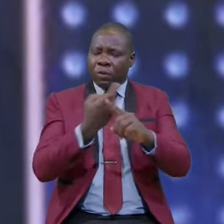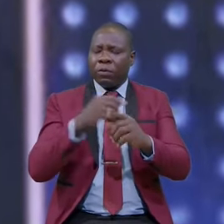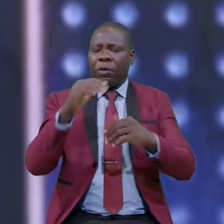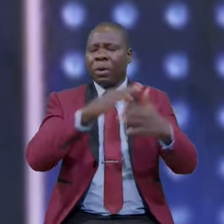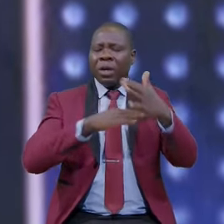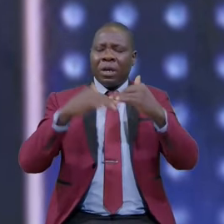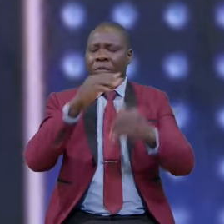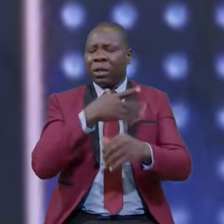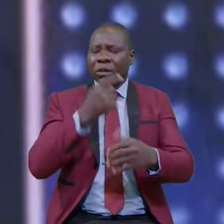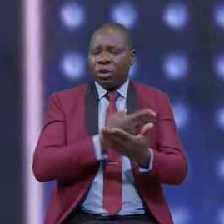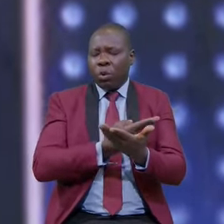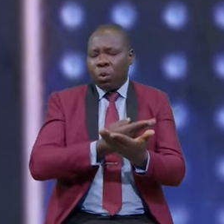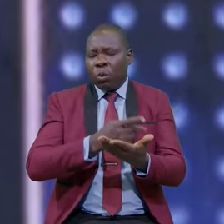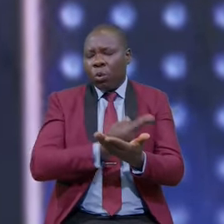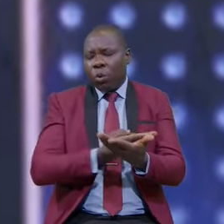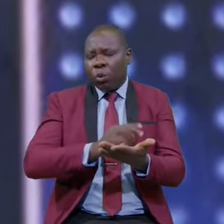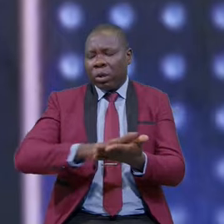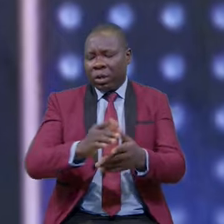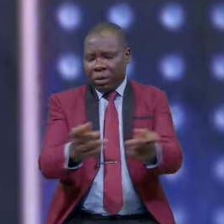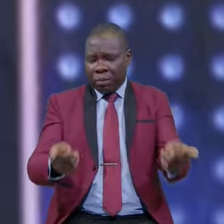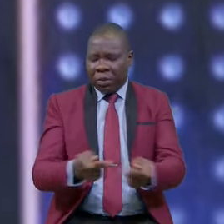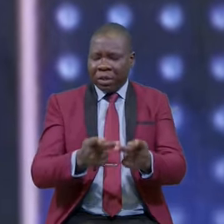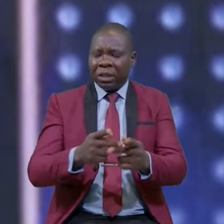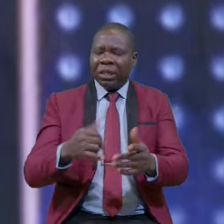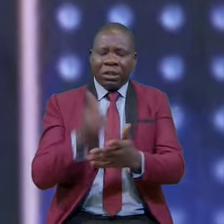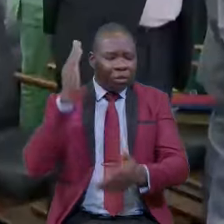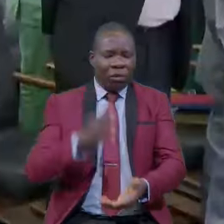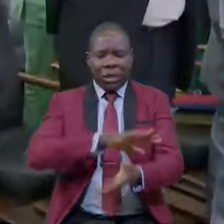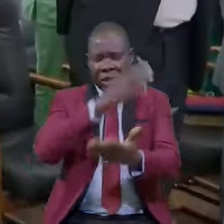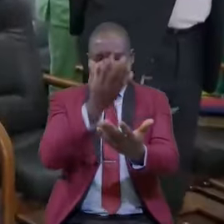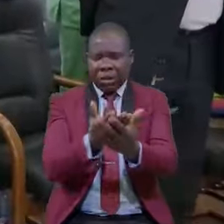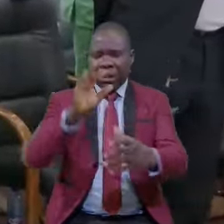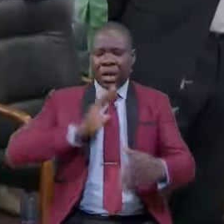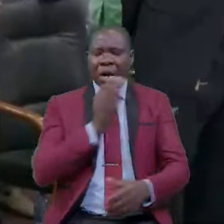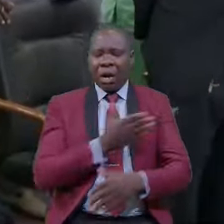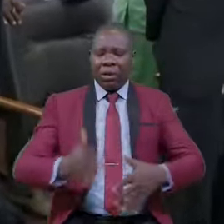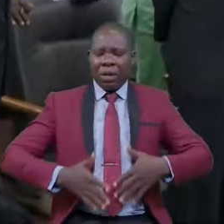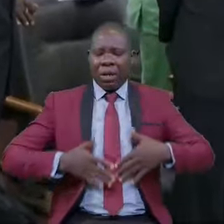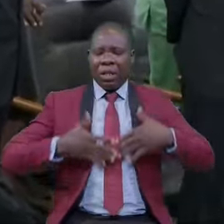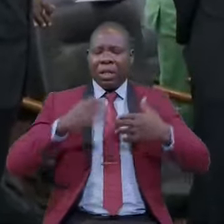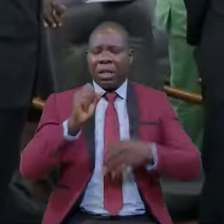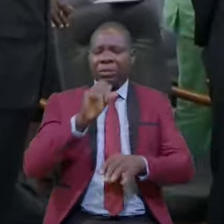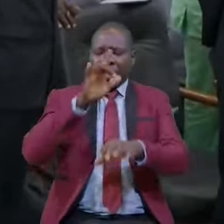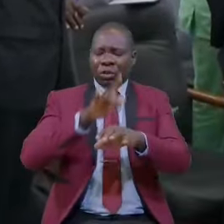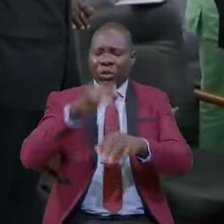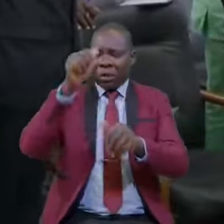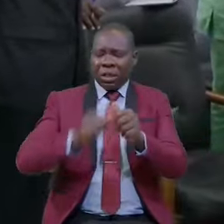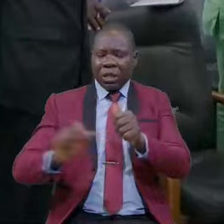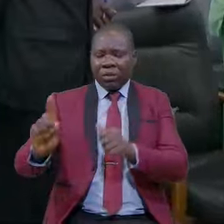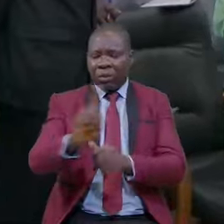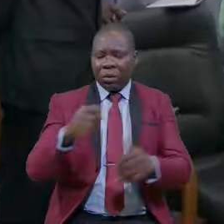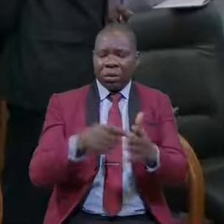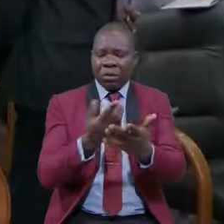enrich our lives. Touch everyone this morning. Bless everyone this morning